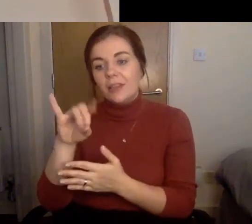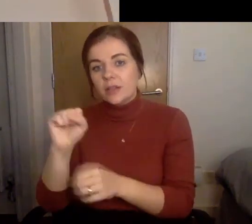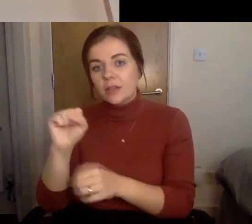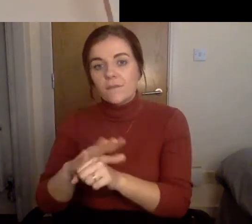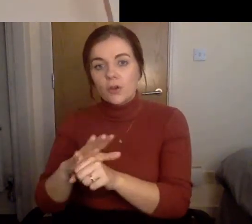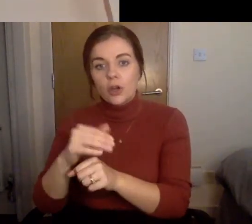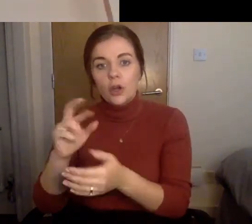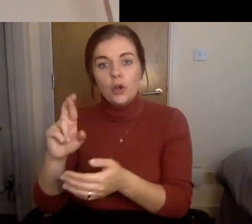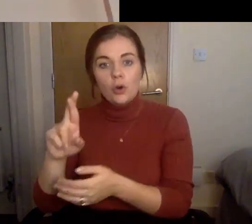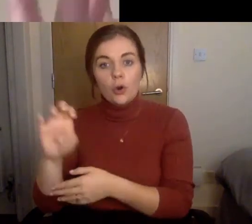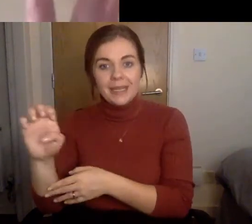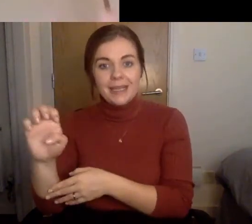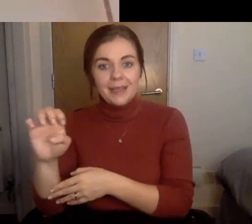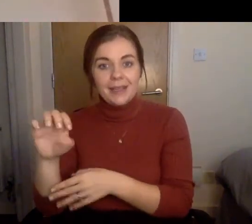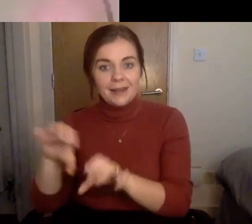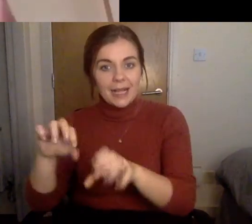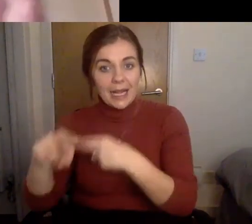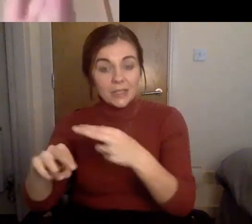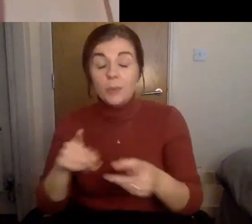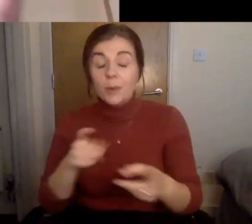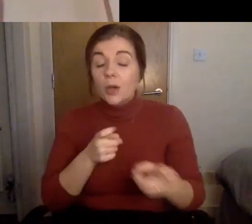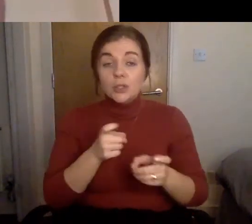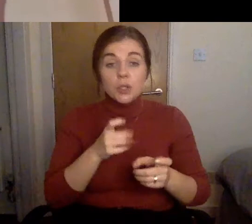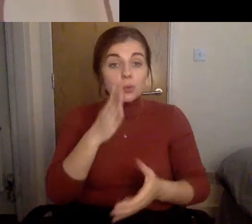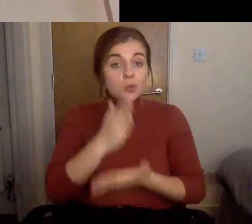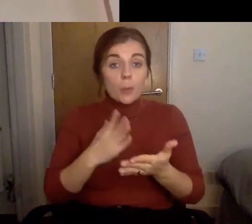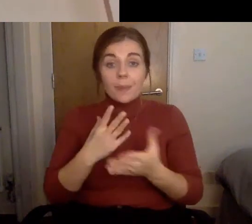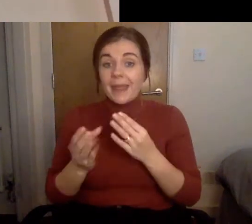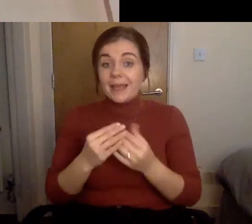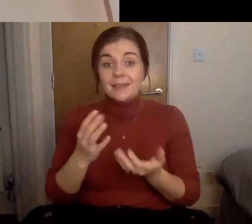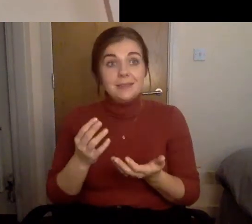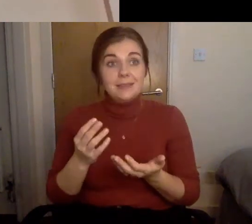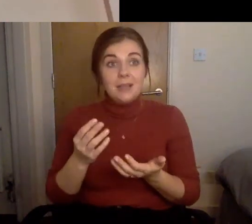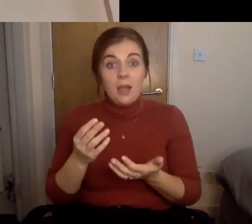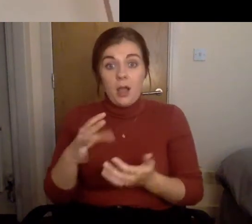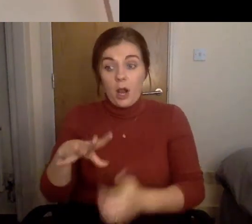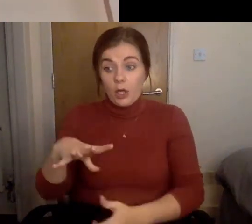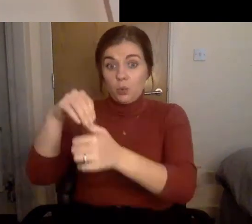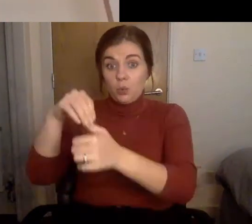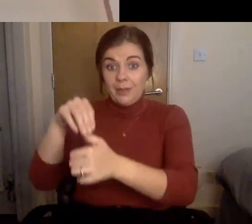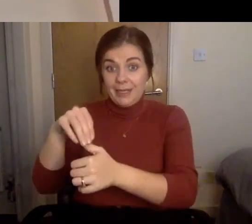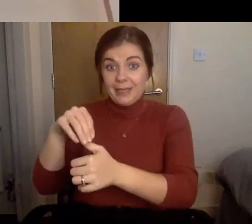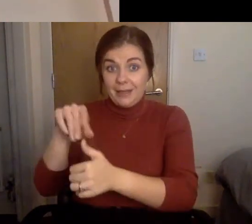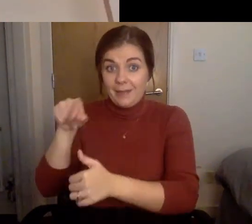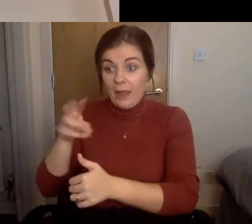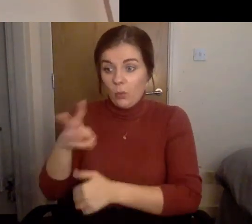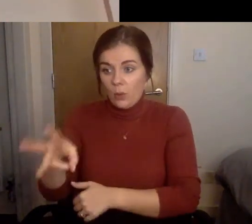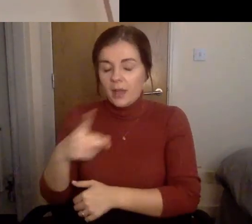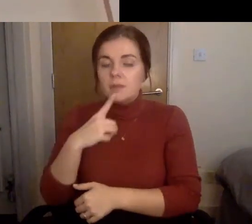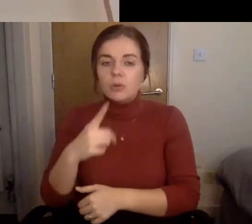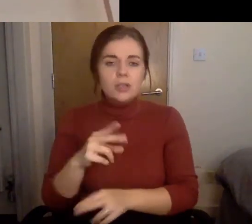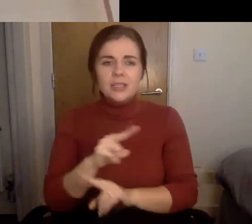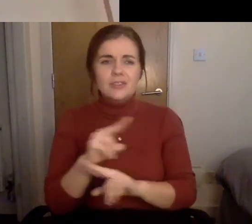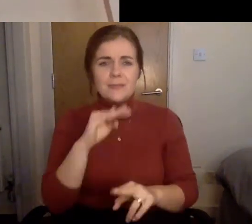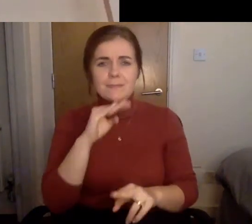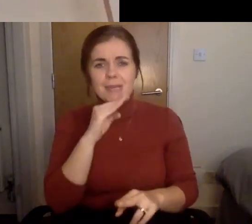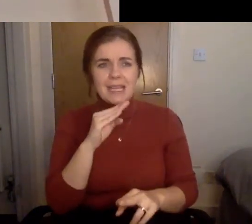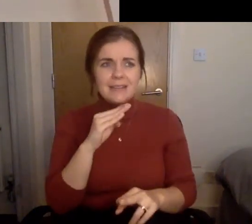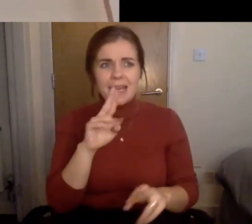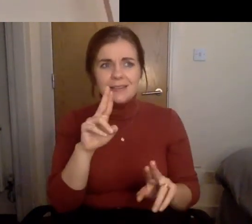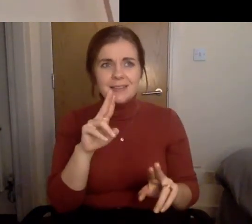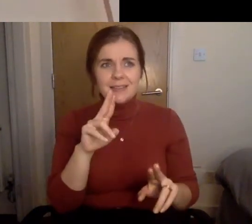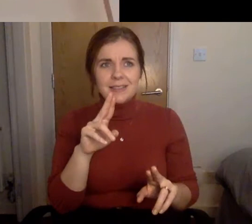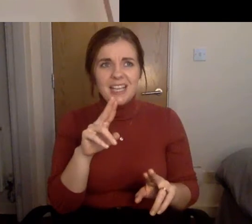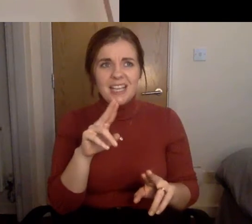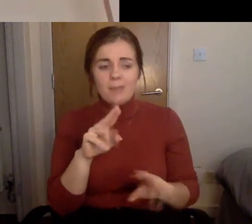in that classroom. So there's certain things that are presented as such, but that doesn't mean that it can't be still